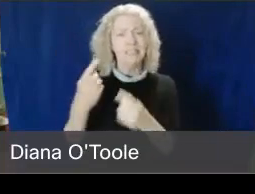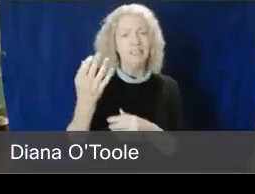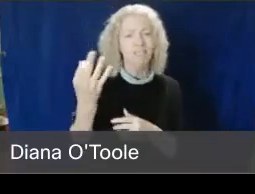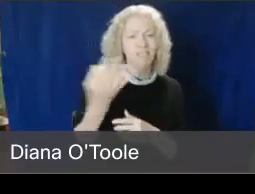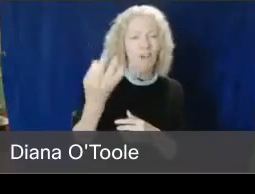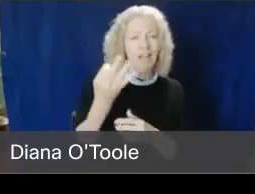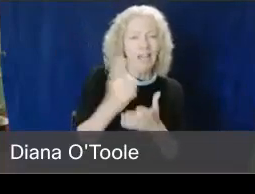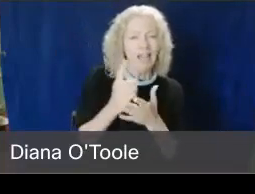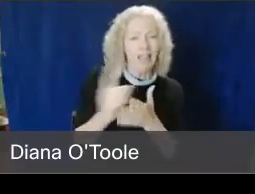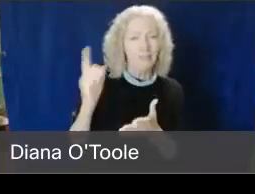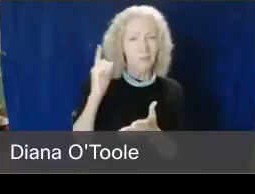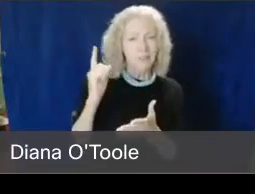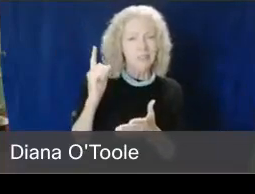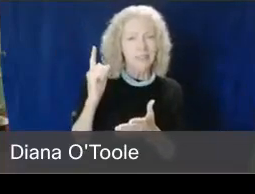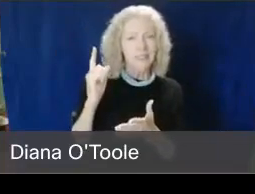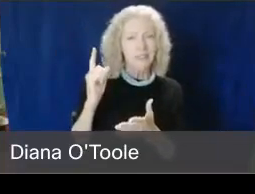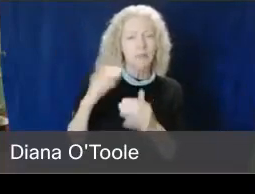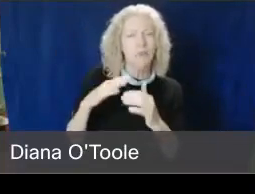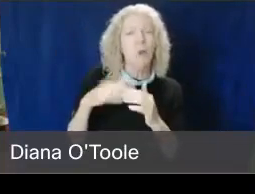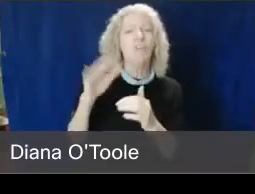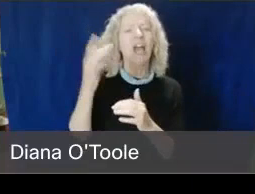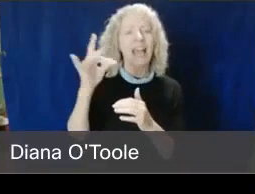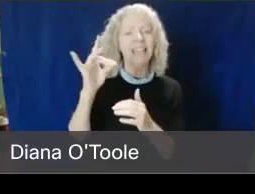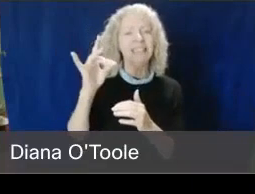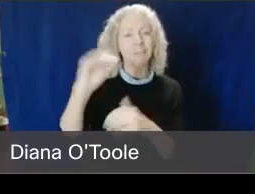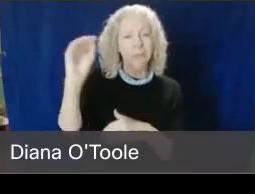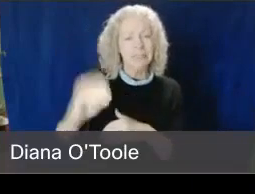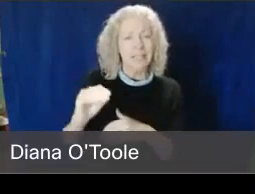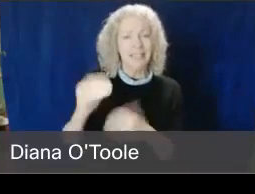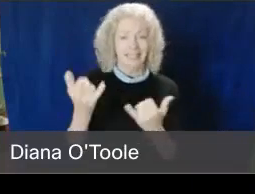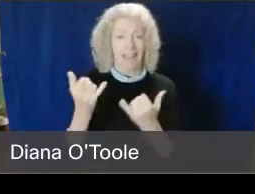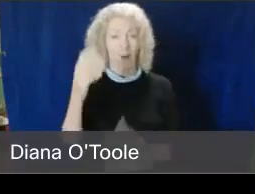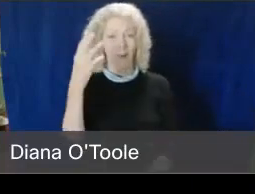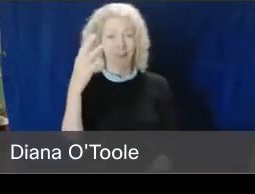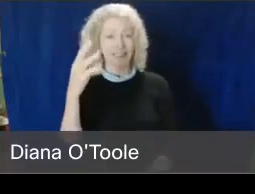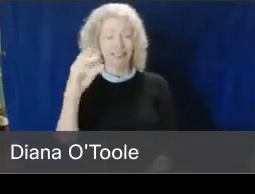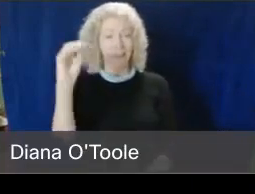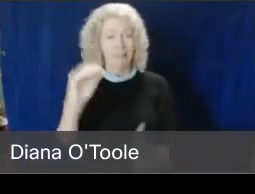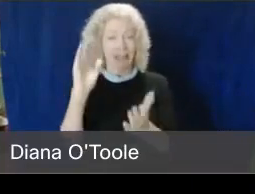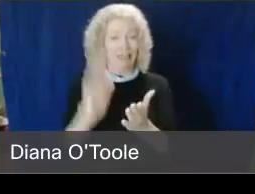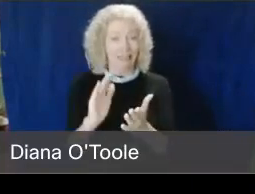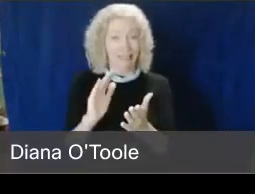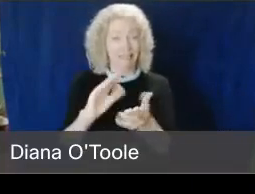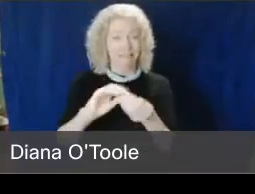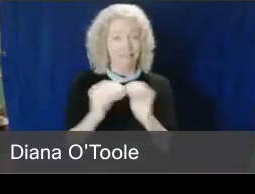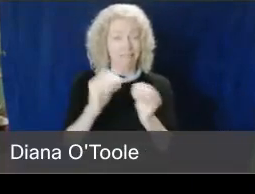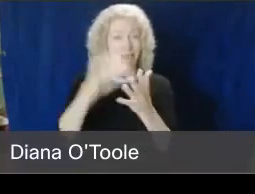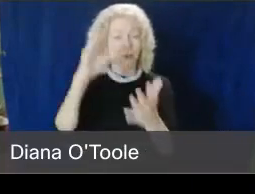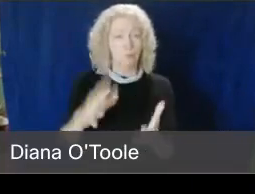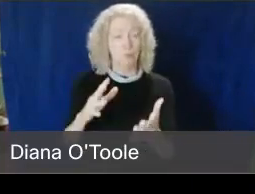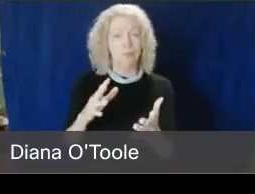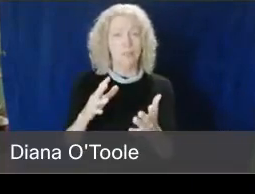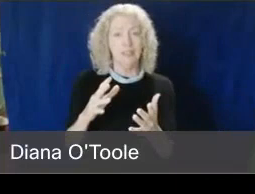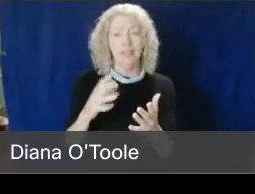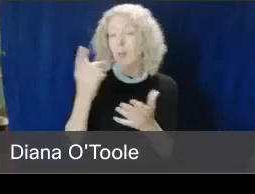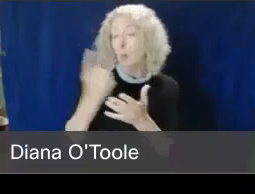over 18%. Today, we're down just 16%. And would never have imagined the world where we're a week away from classes starting, and we're